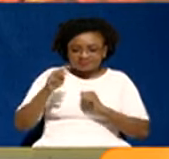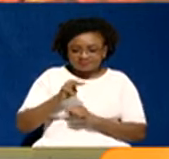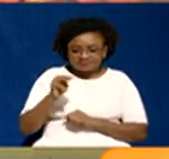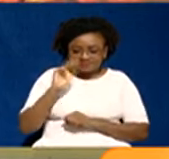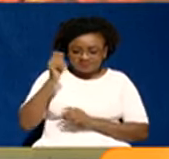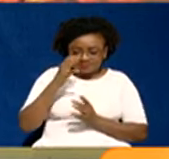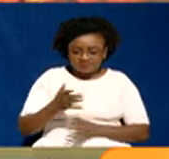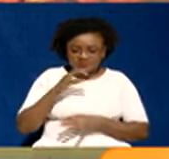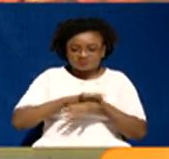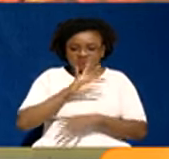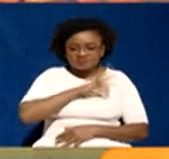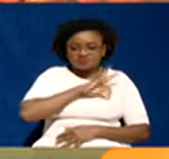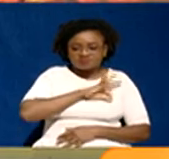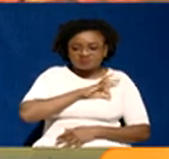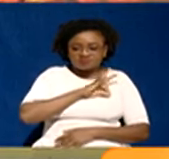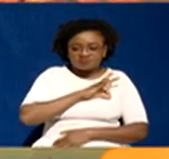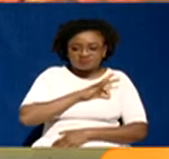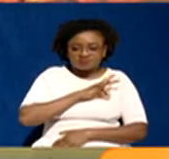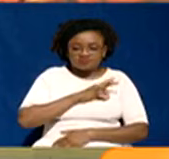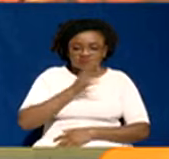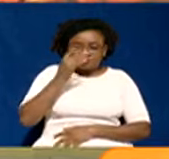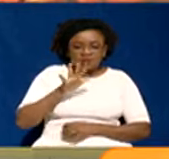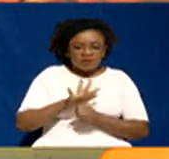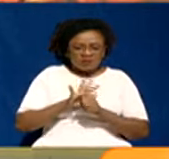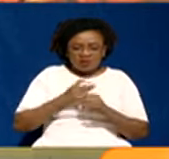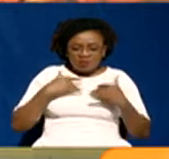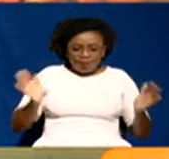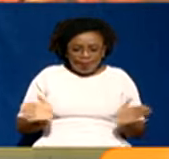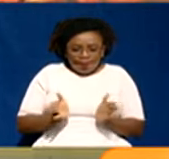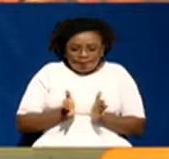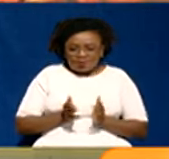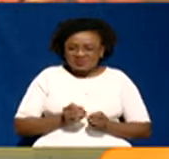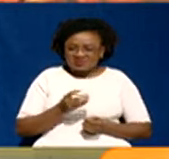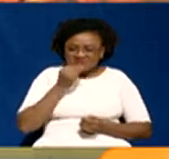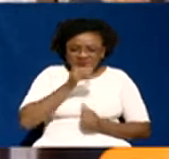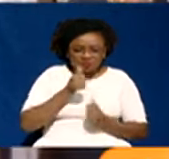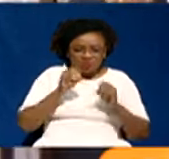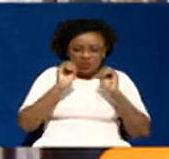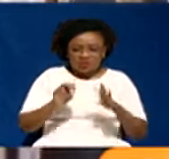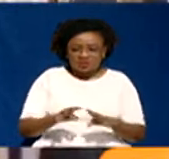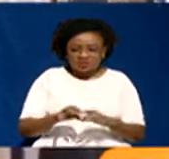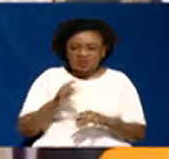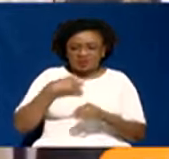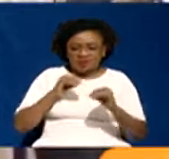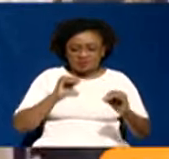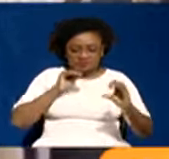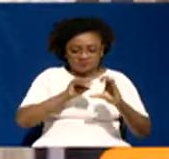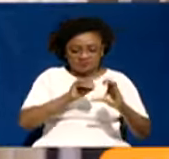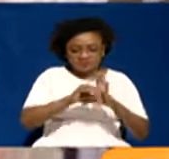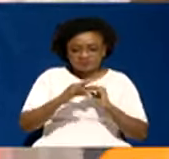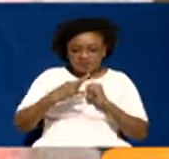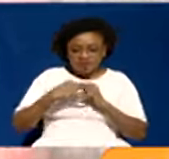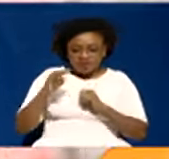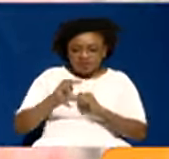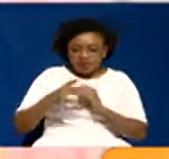diets and address Kenya's triple burden of malnutrition. The organization will invest $8 million per year to